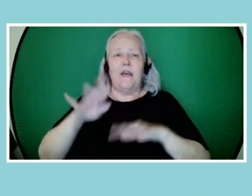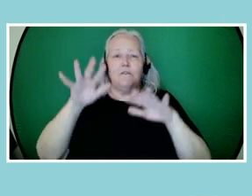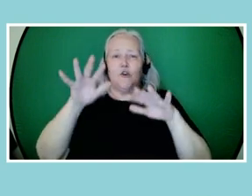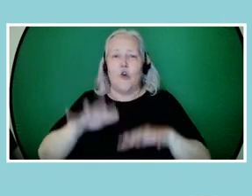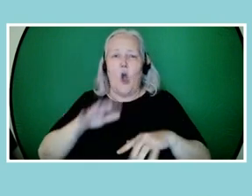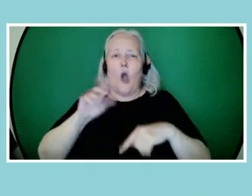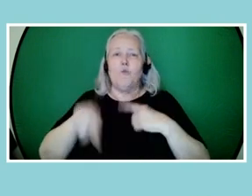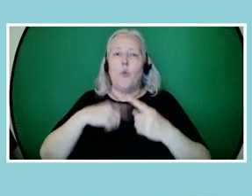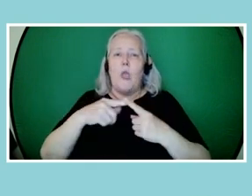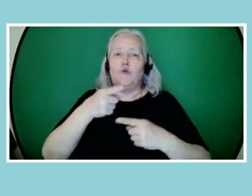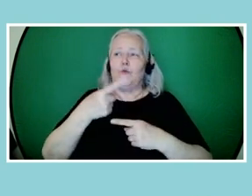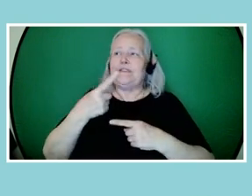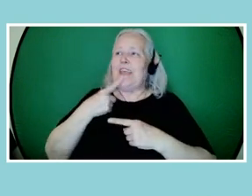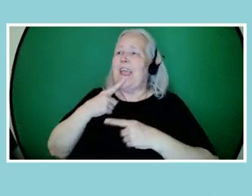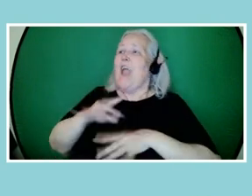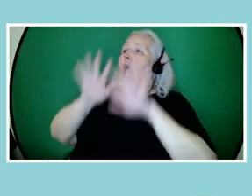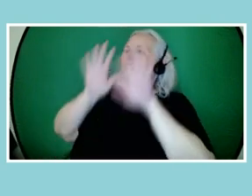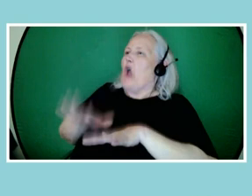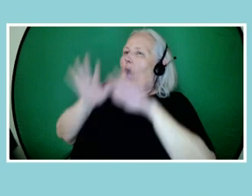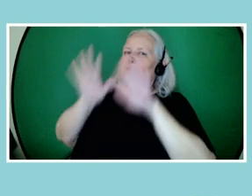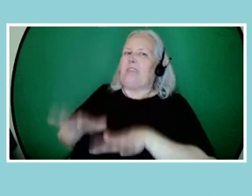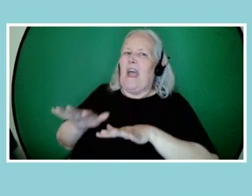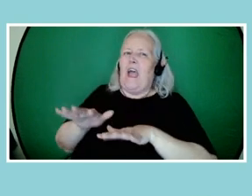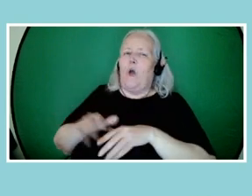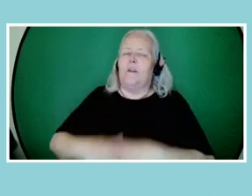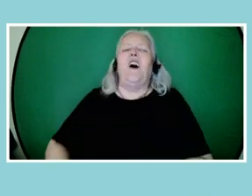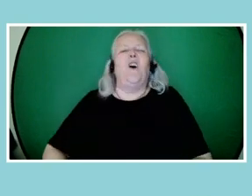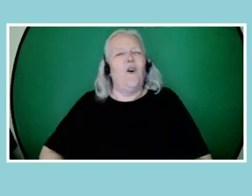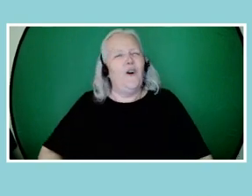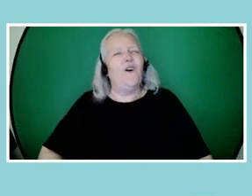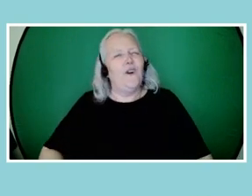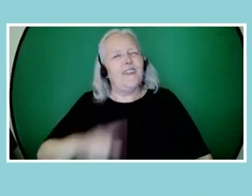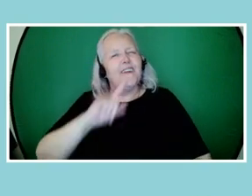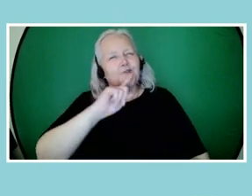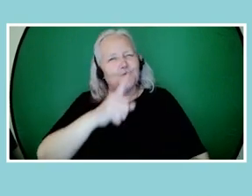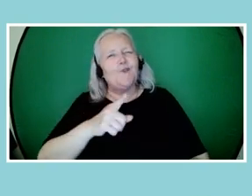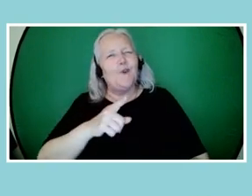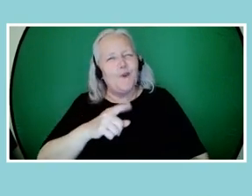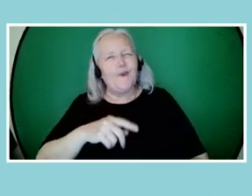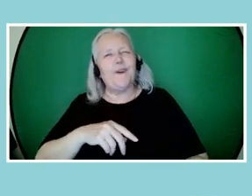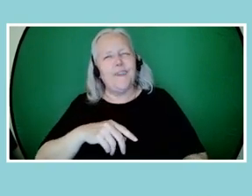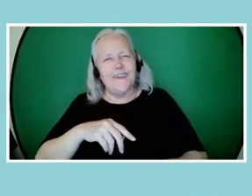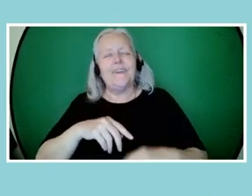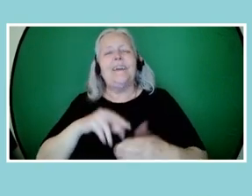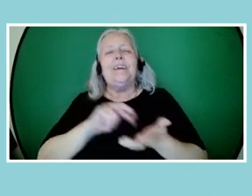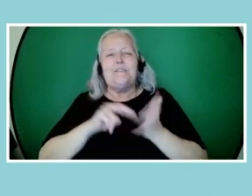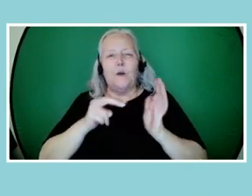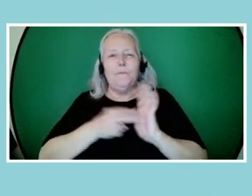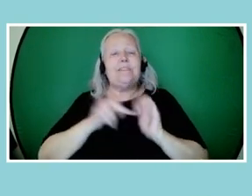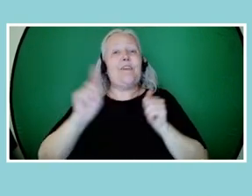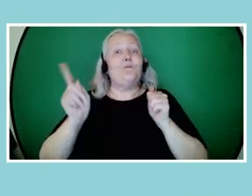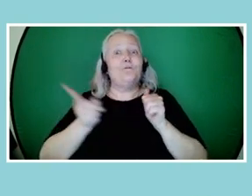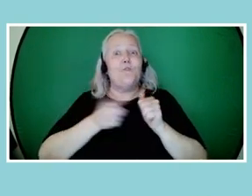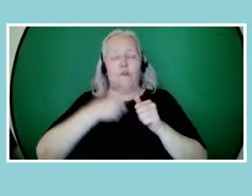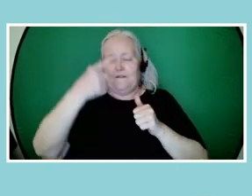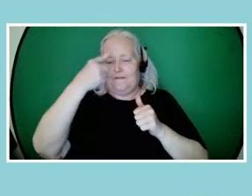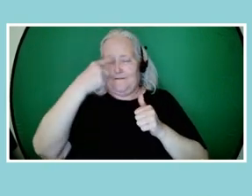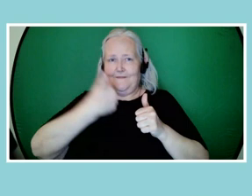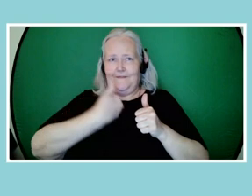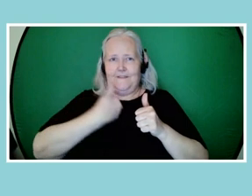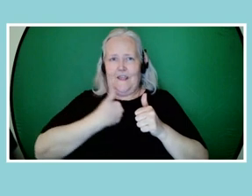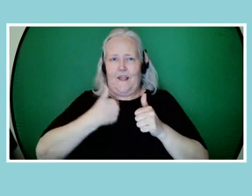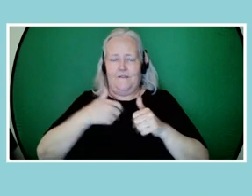calm down. And it's totally true, right? So you have to start with yourself and kind of embody